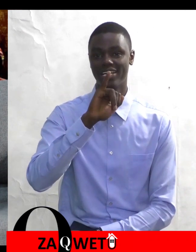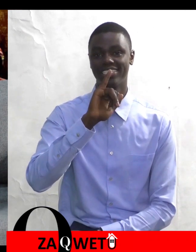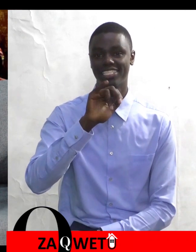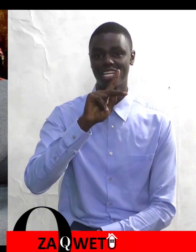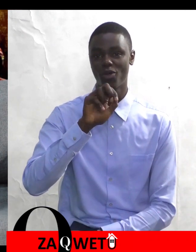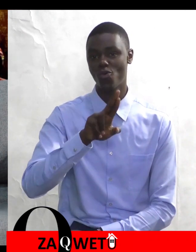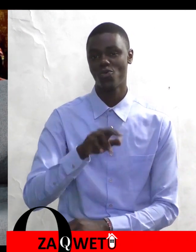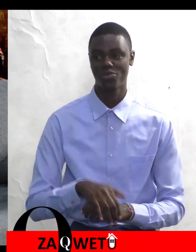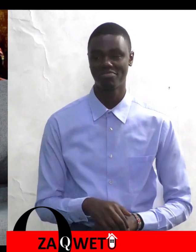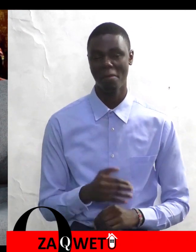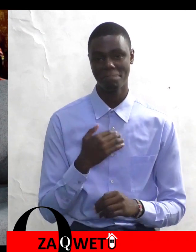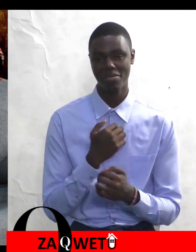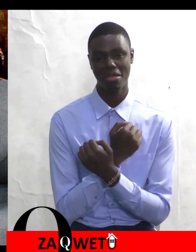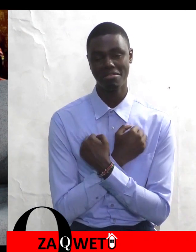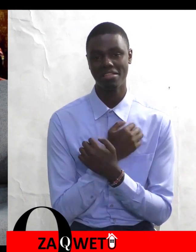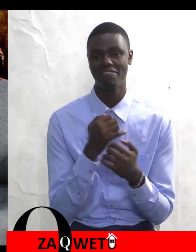Wanjiku.